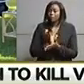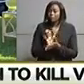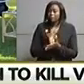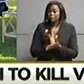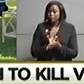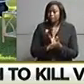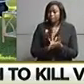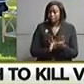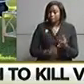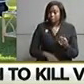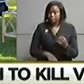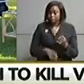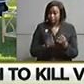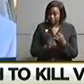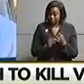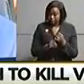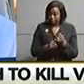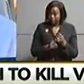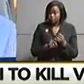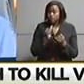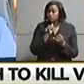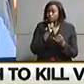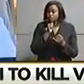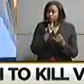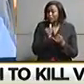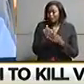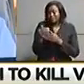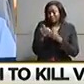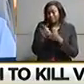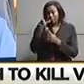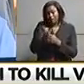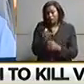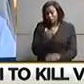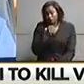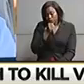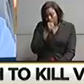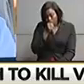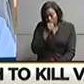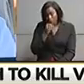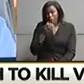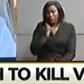one, don't get anybody near anybody who is coughing or sneezing.